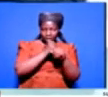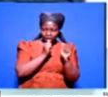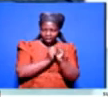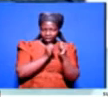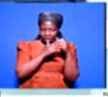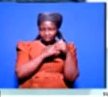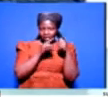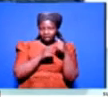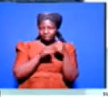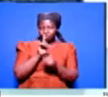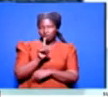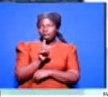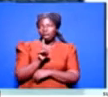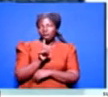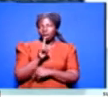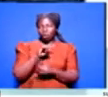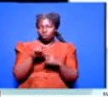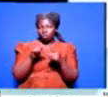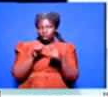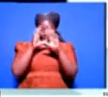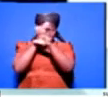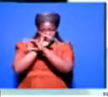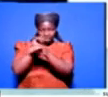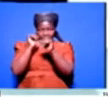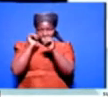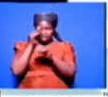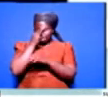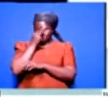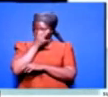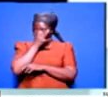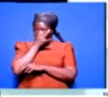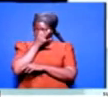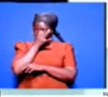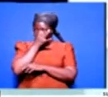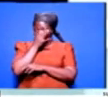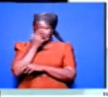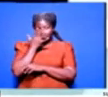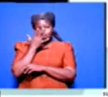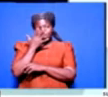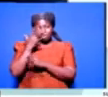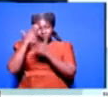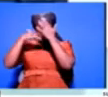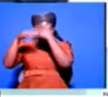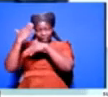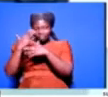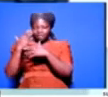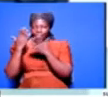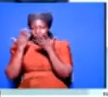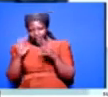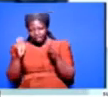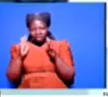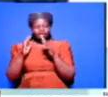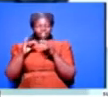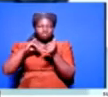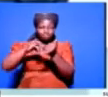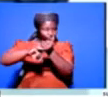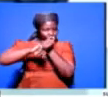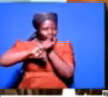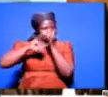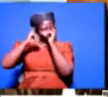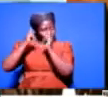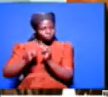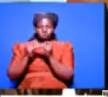1961, yes, when President Kibaki is plucked from Makerere University, a newly married gentleman, the